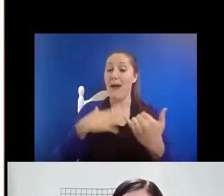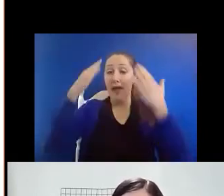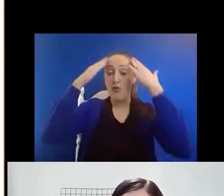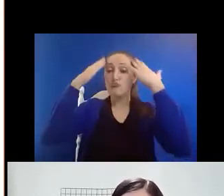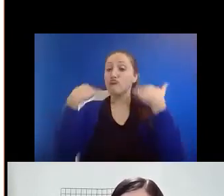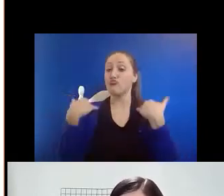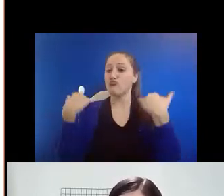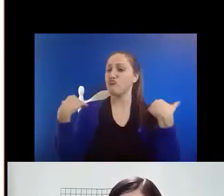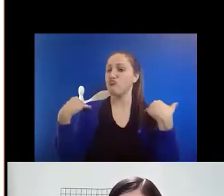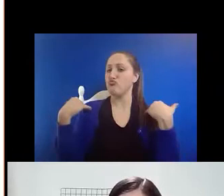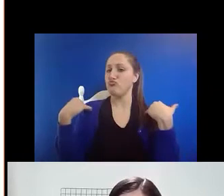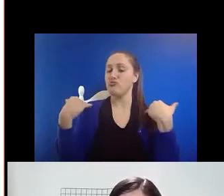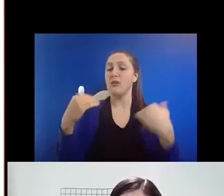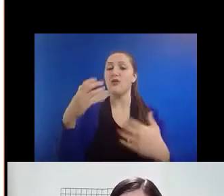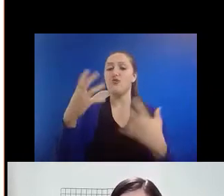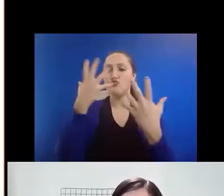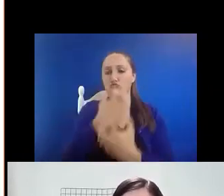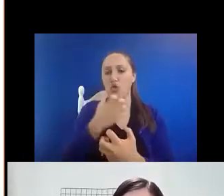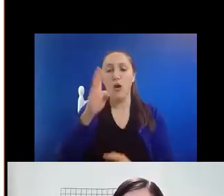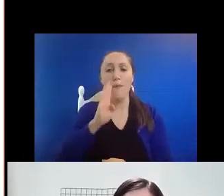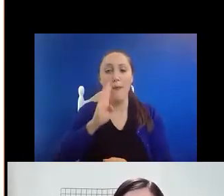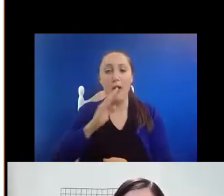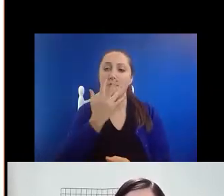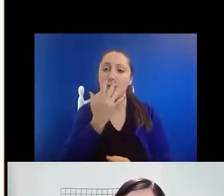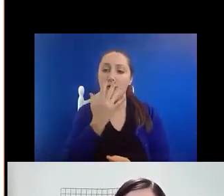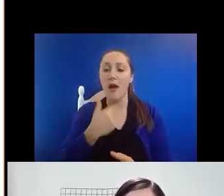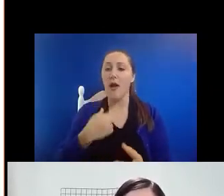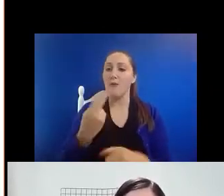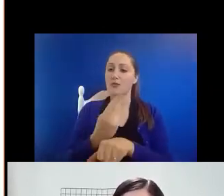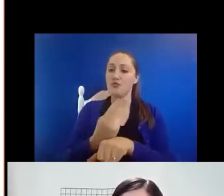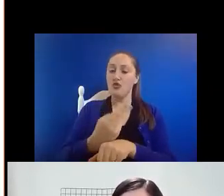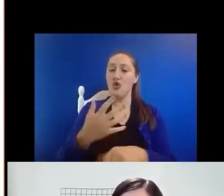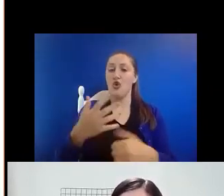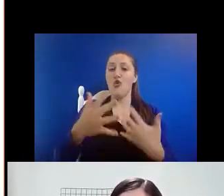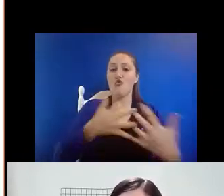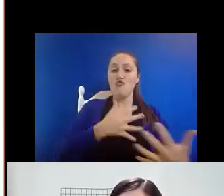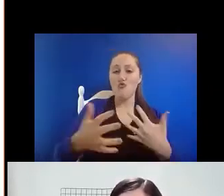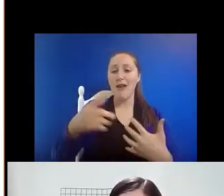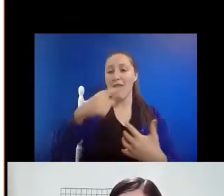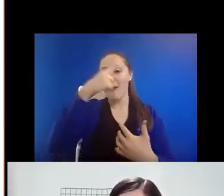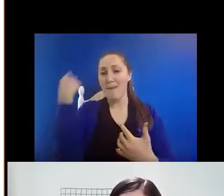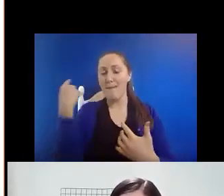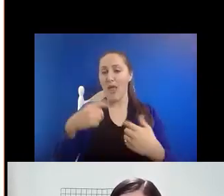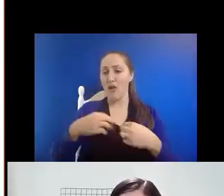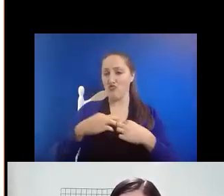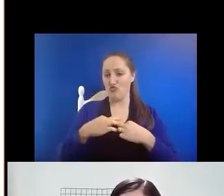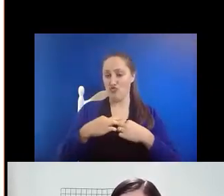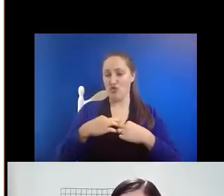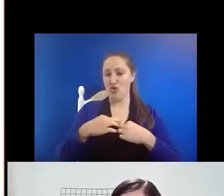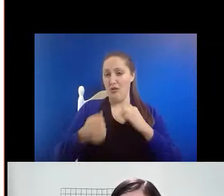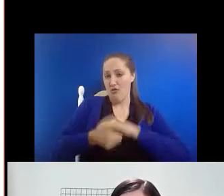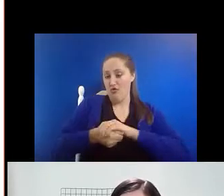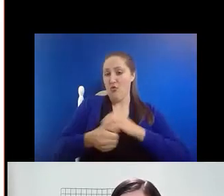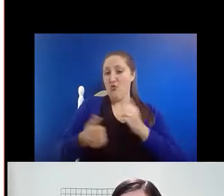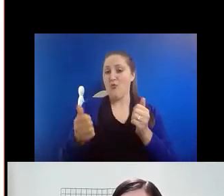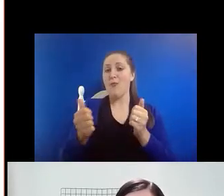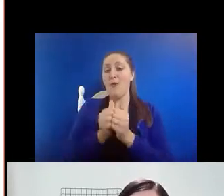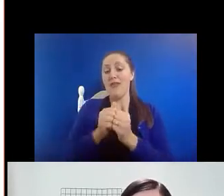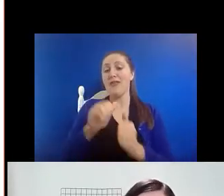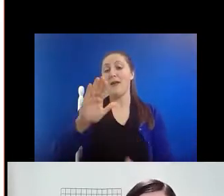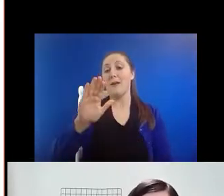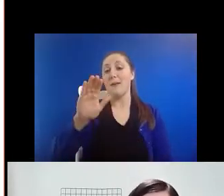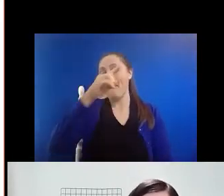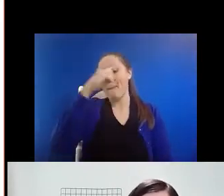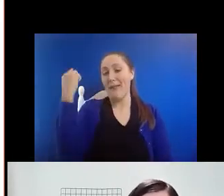shoulder length, dark brown in color. I'm wearing a gray and black undershirt with a black blazer, and I have a